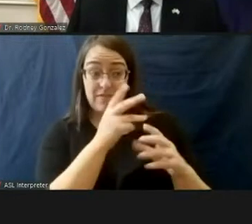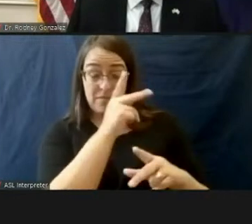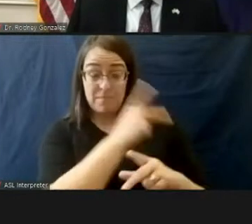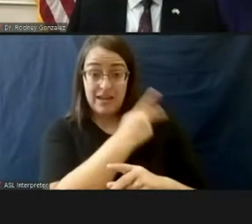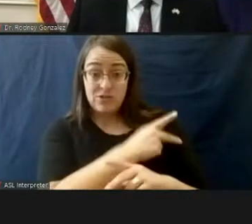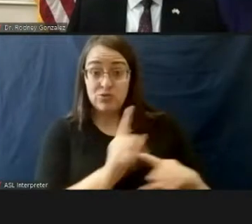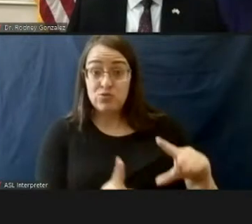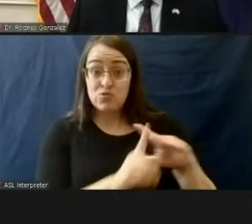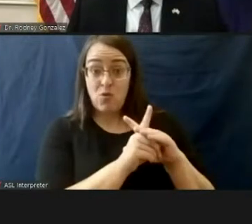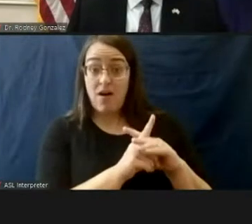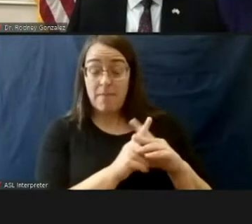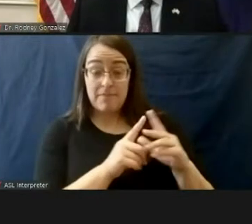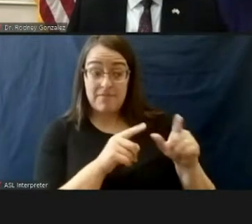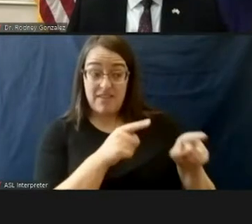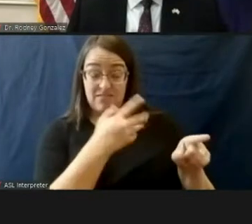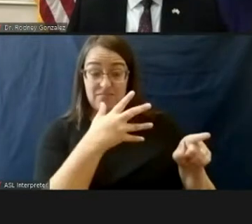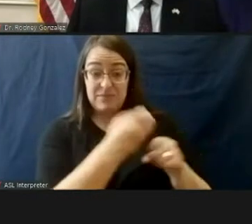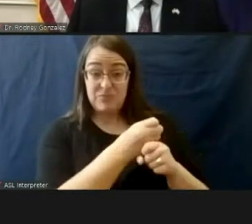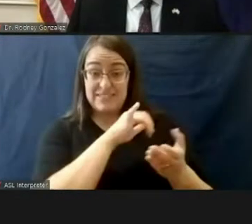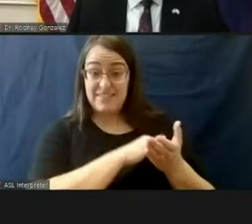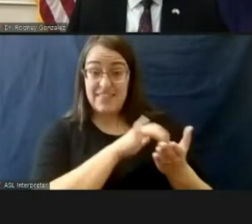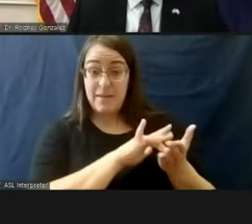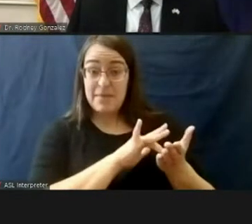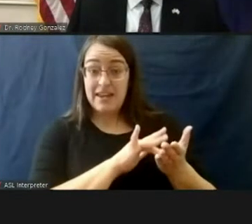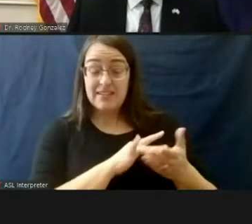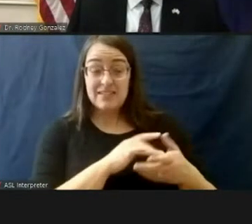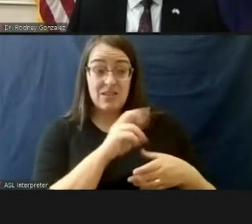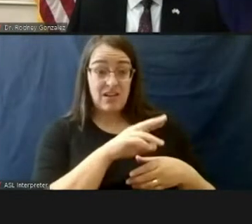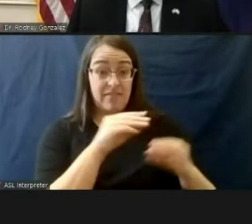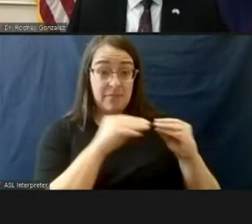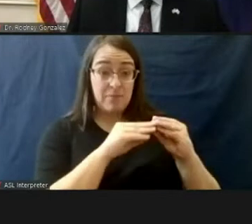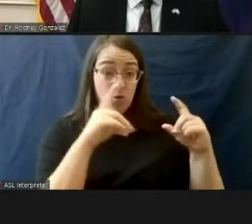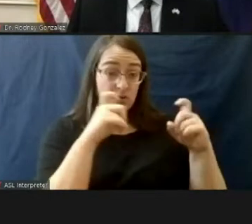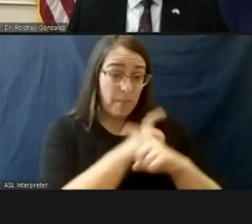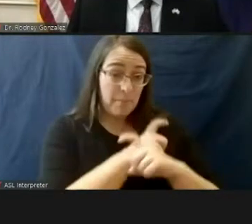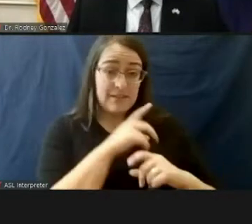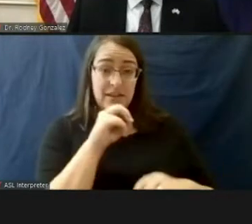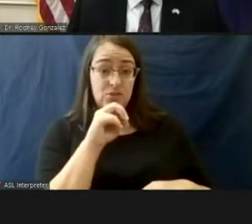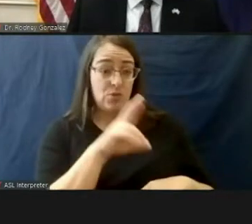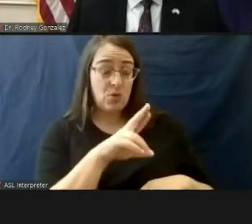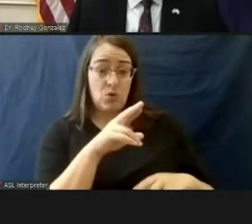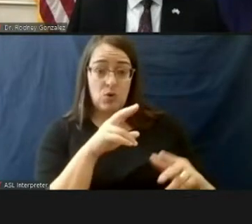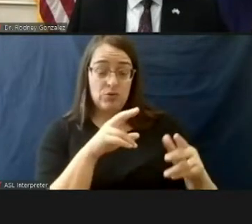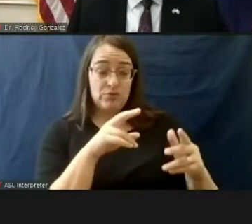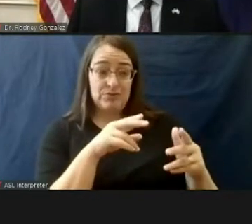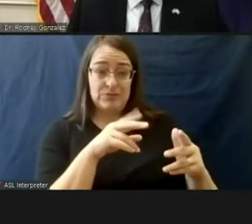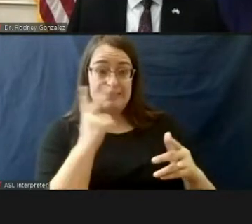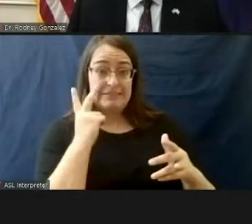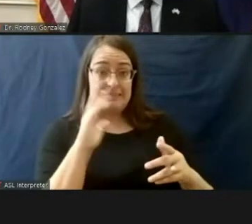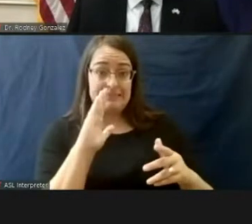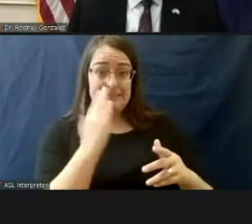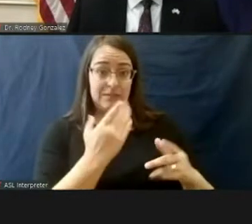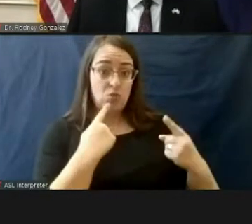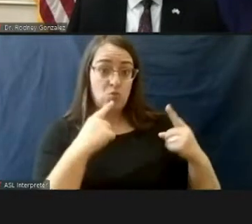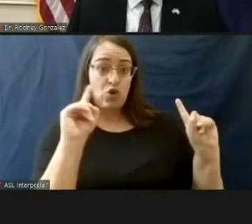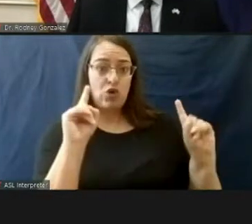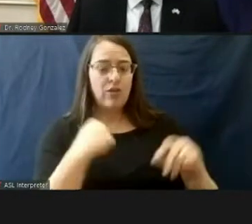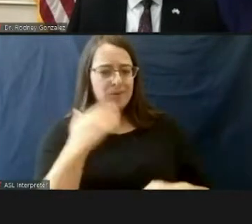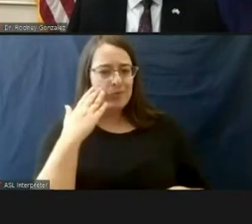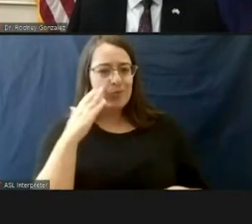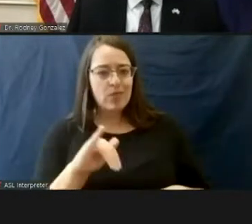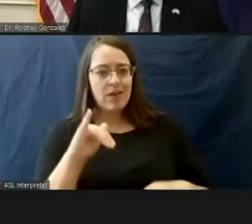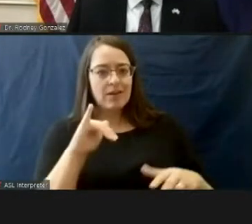to any complications or anything that's actually seemed to work from that? I know that study-wise it's